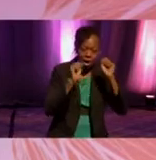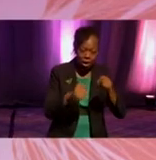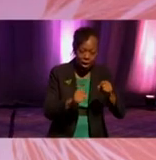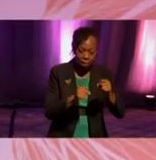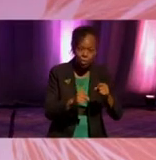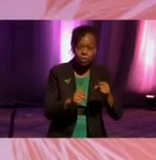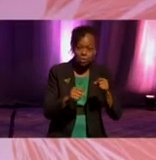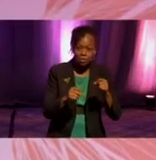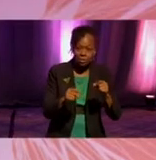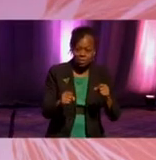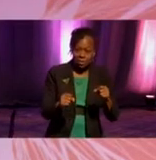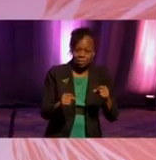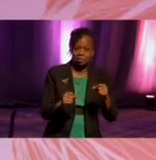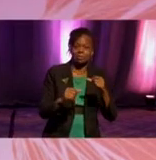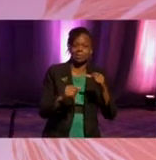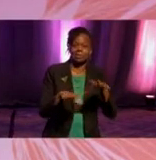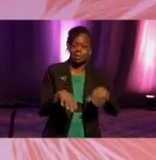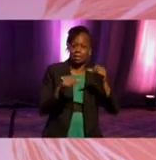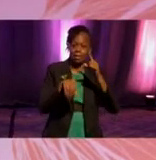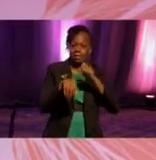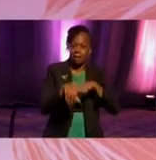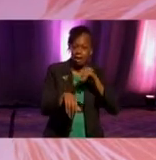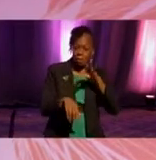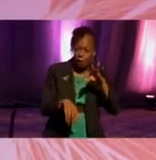part of how to have healthy babies.